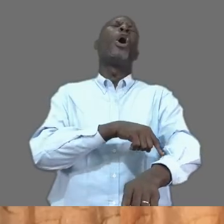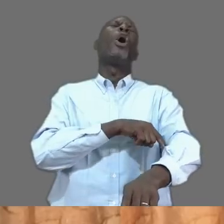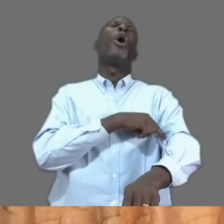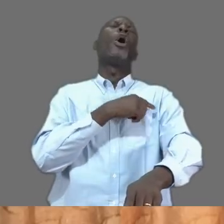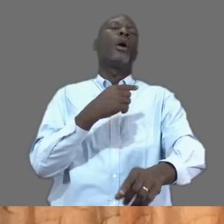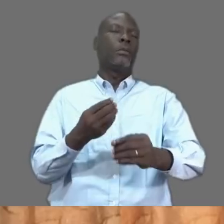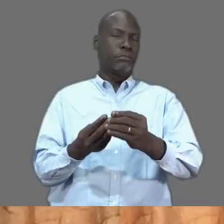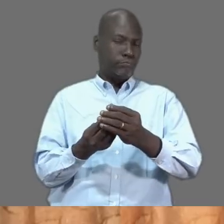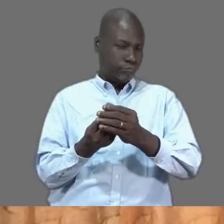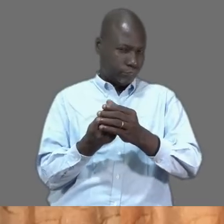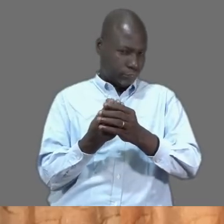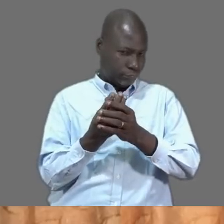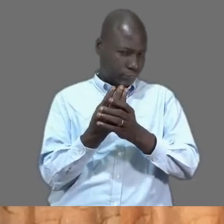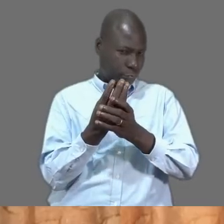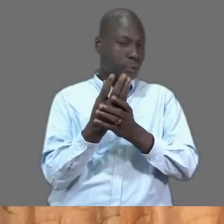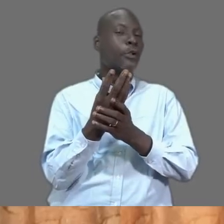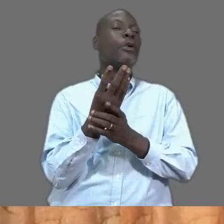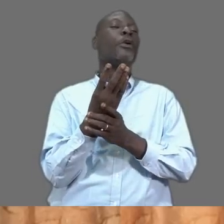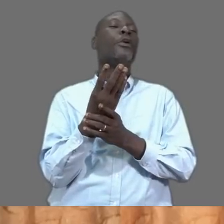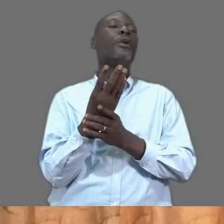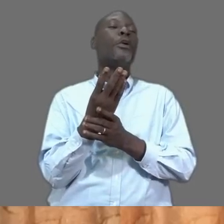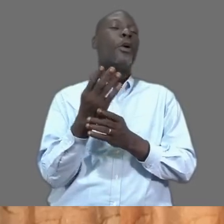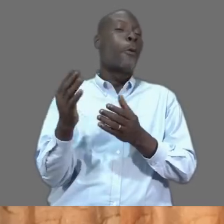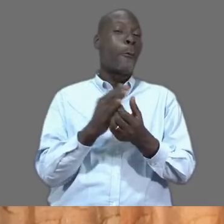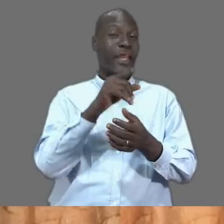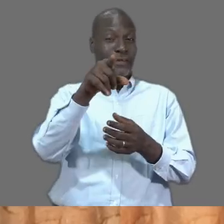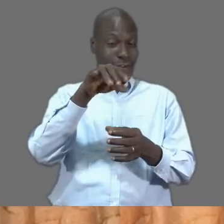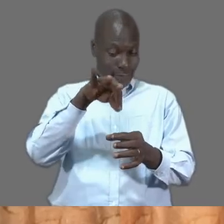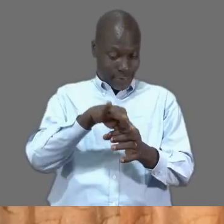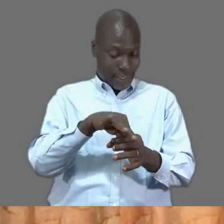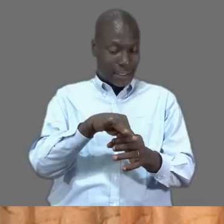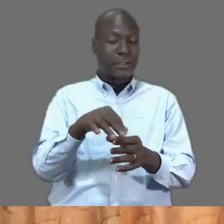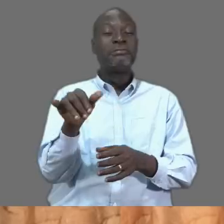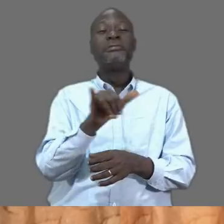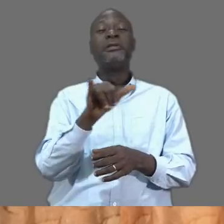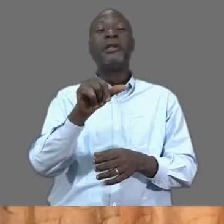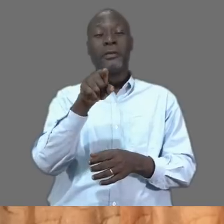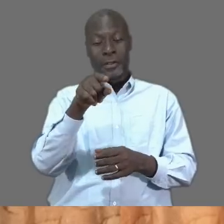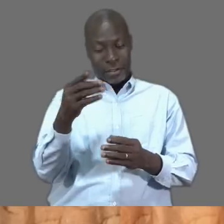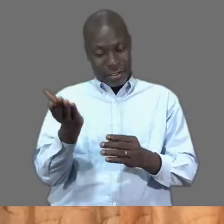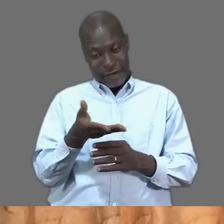eden ara onipa ne awuguo no enoa na obetwa